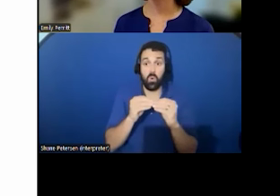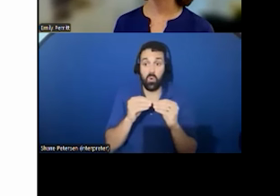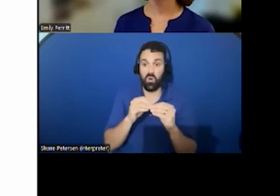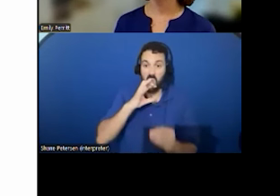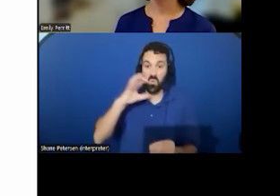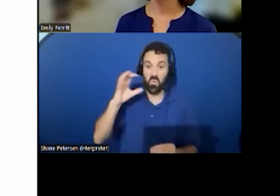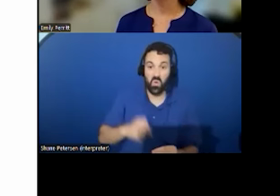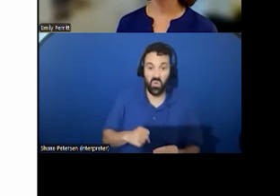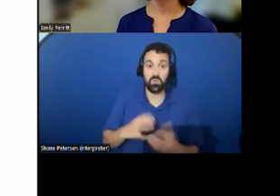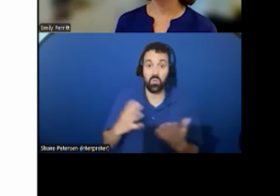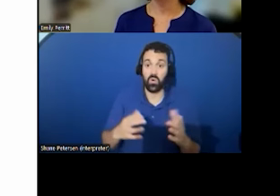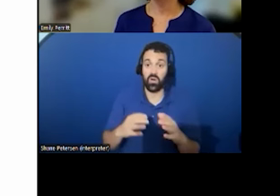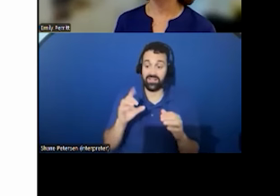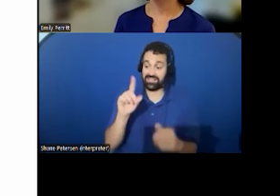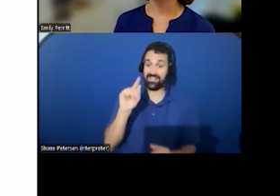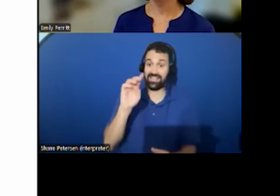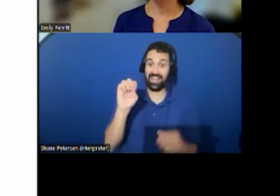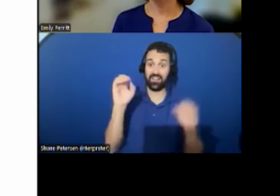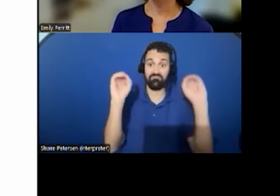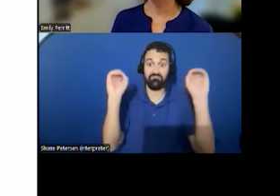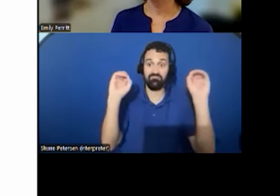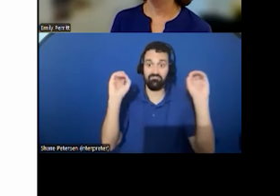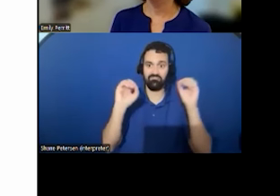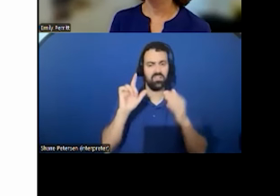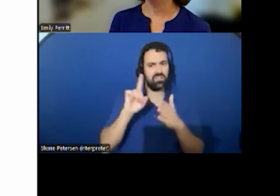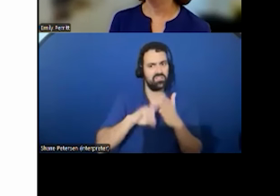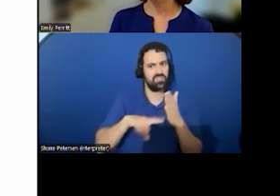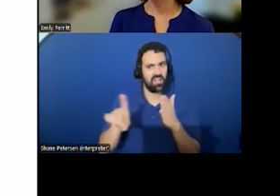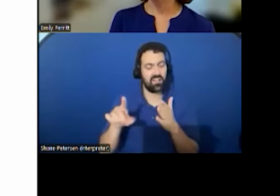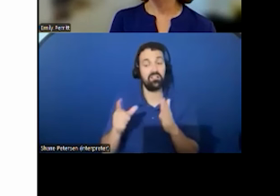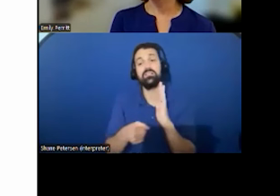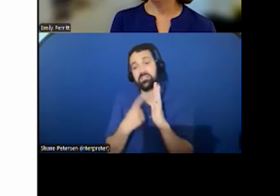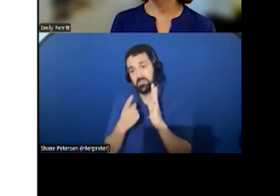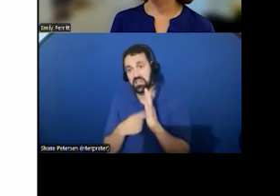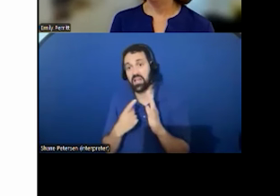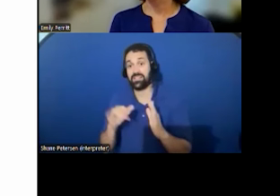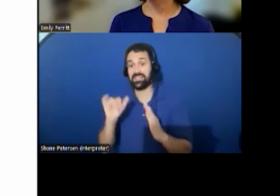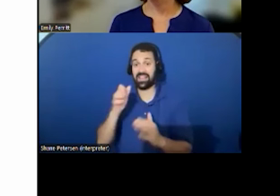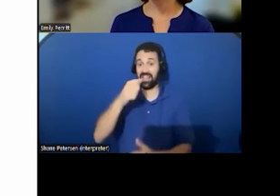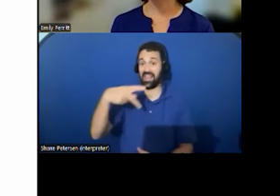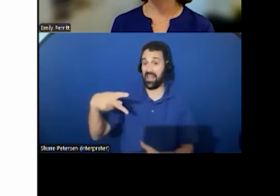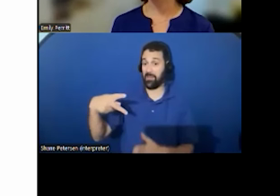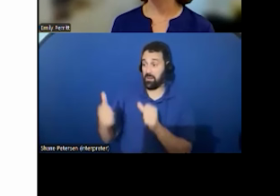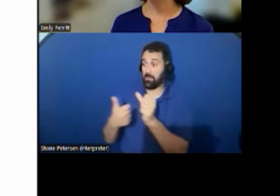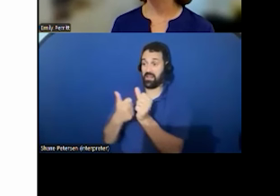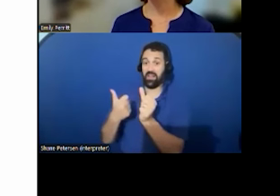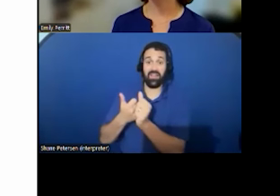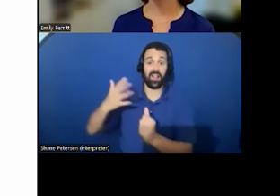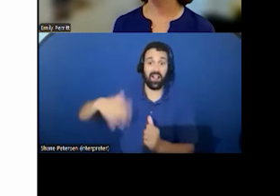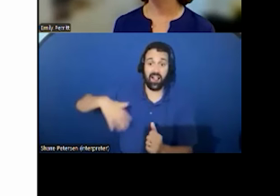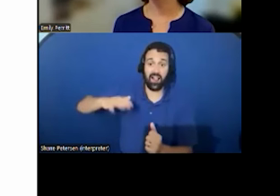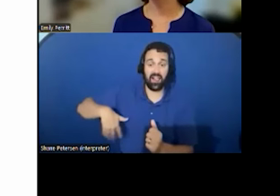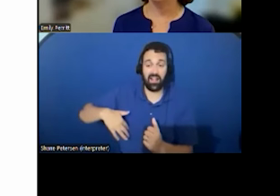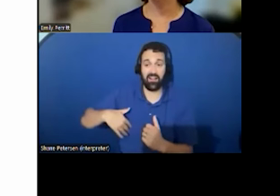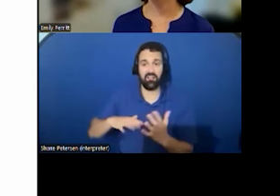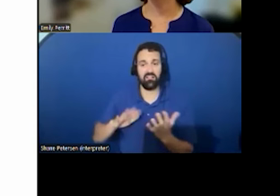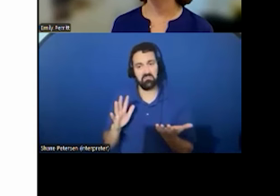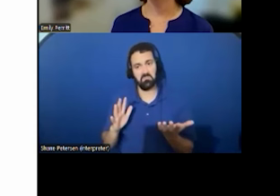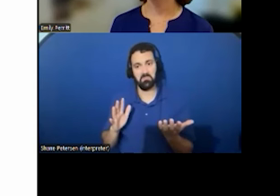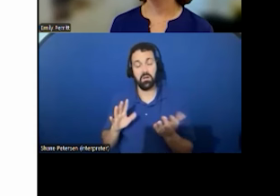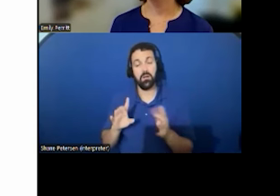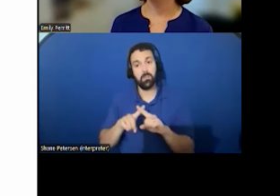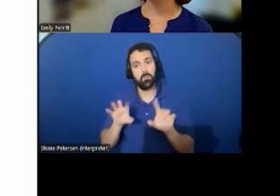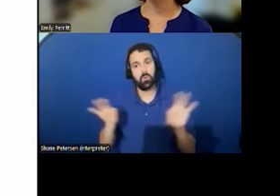have an application that really hasn't been updated in that period of time, but that's a question that you can